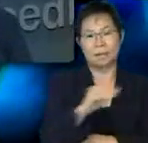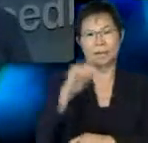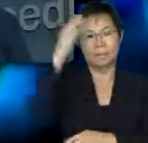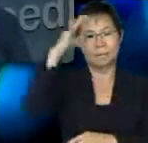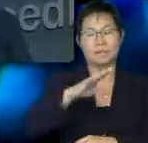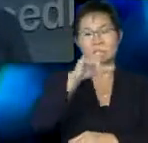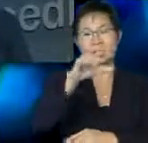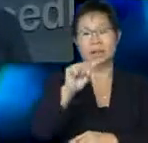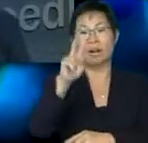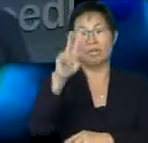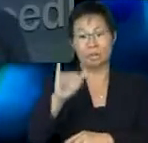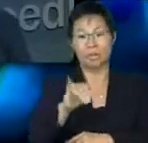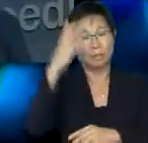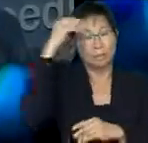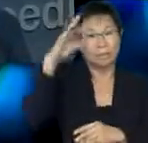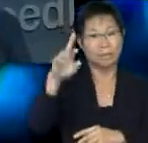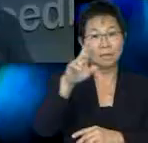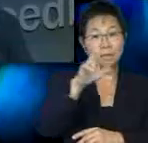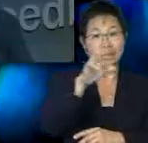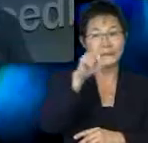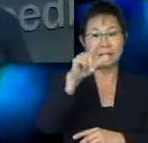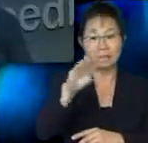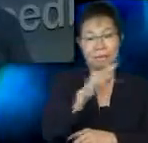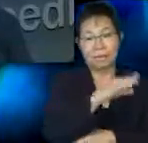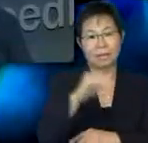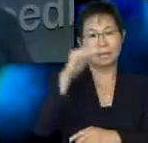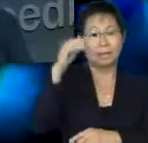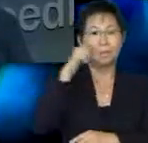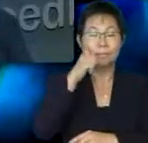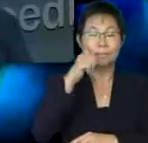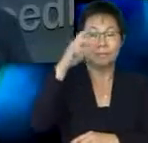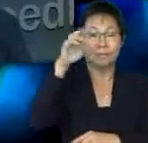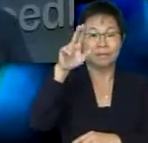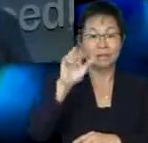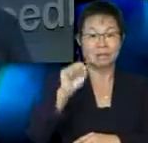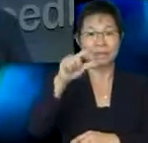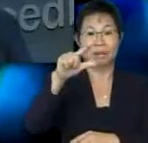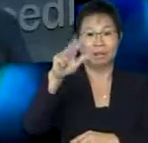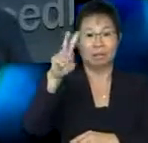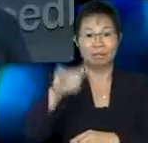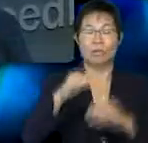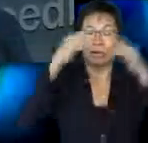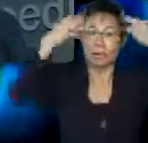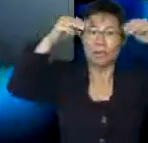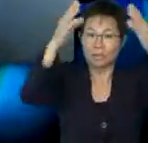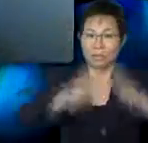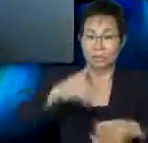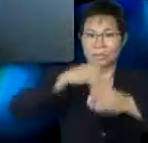Gowri. Mr. Lim and Mrs. Gowri are master teachers at Malaysian primary